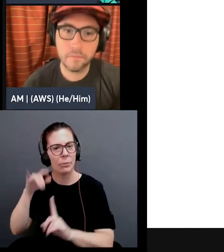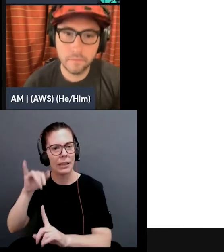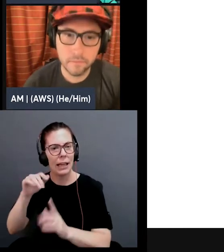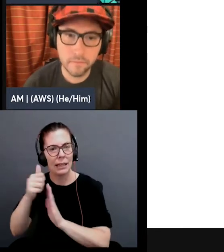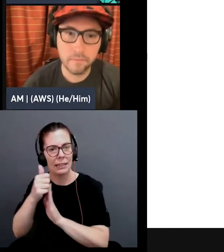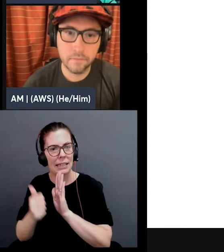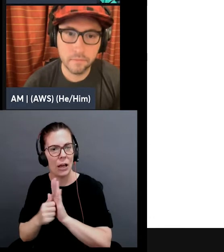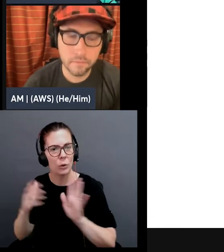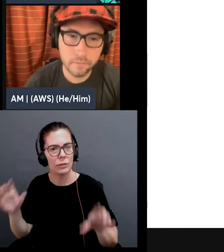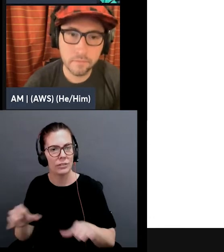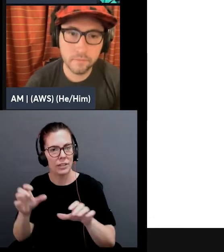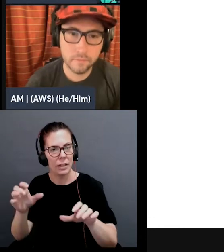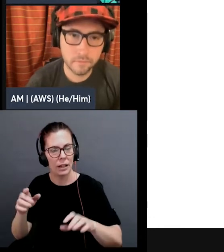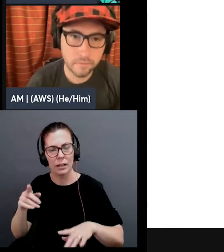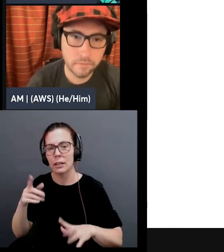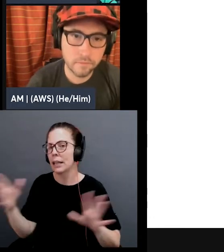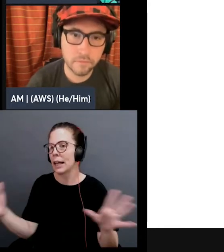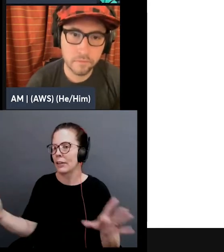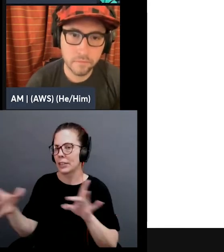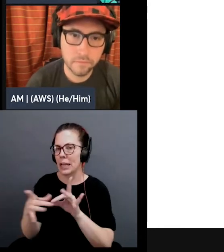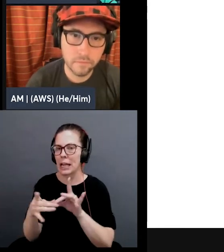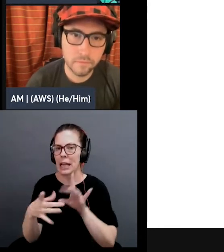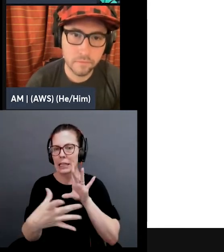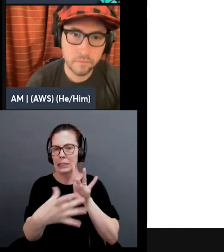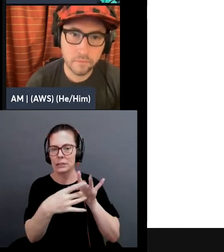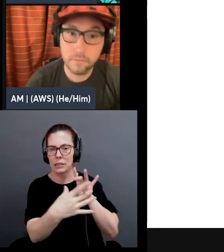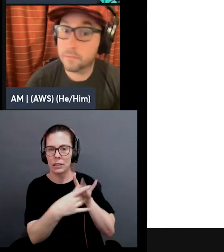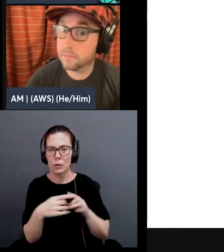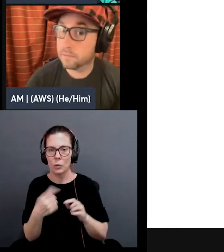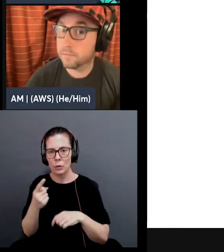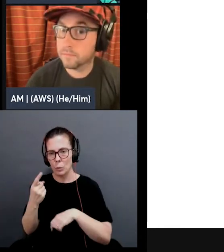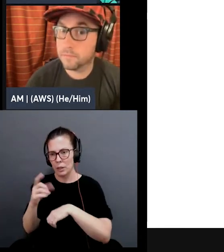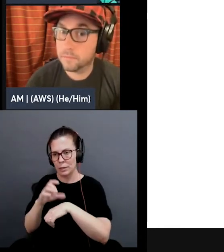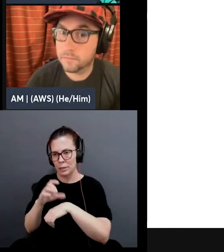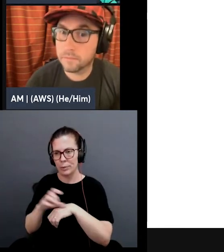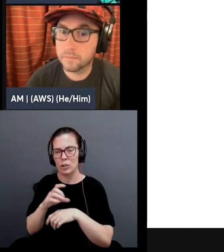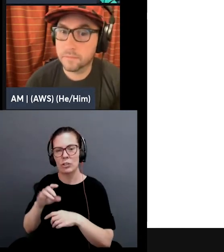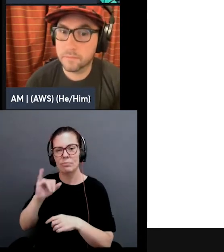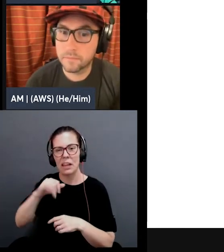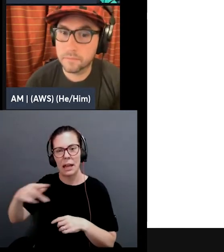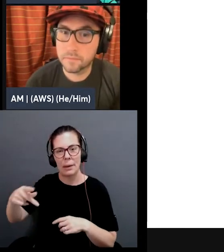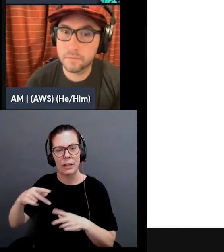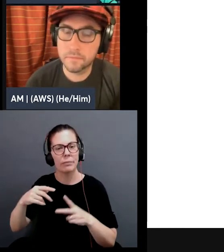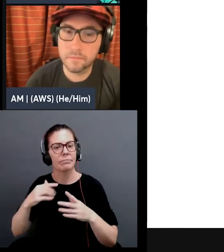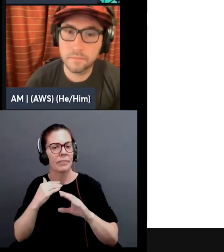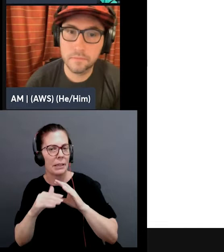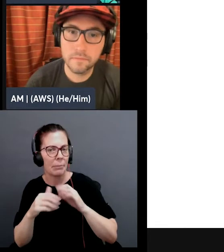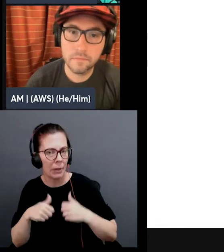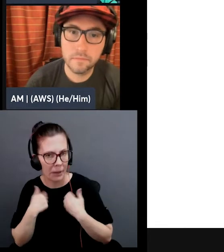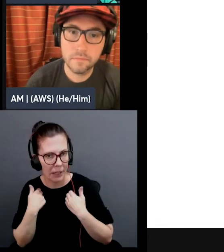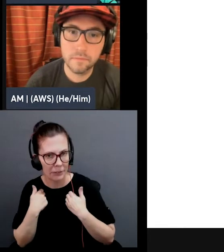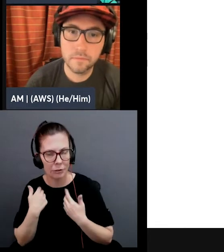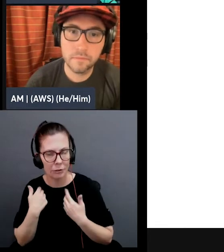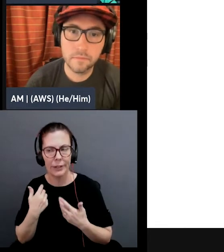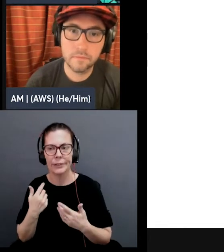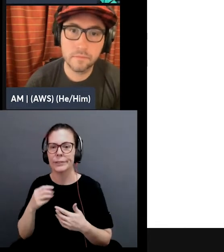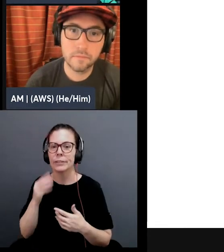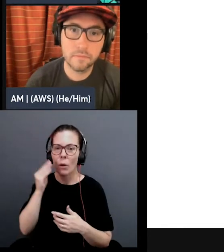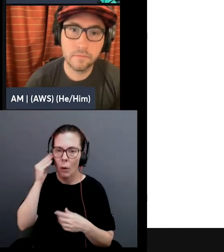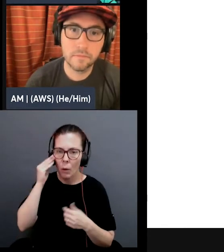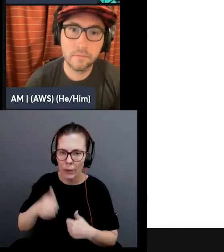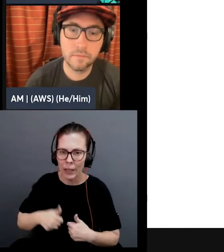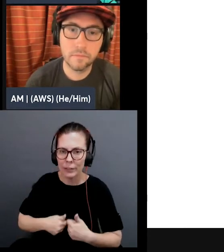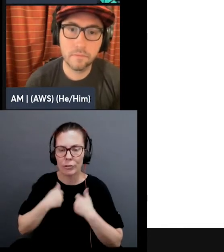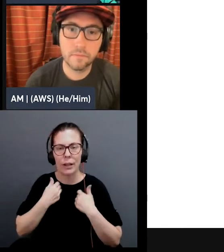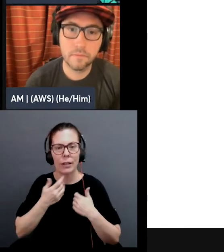done. They have connected through a single computer here and an IP. They have an email address. They have a home address, a birth date,